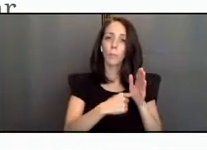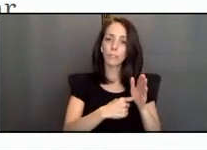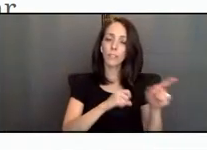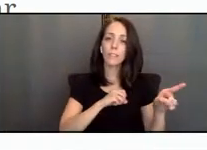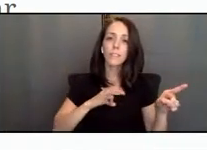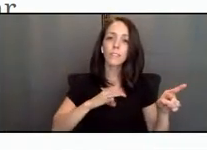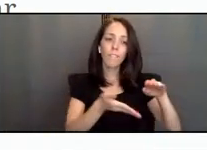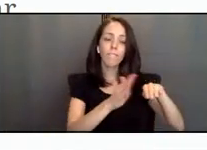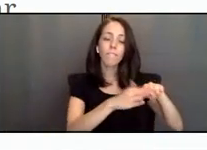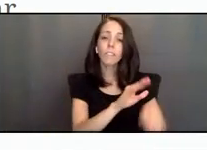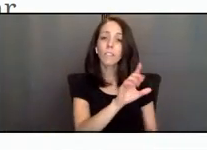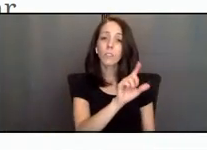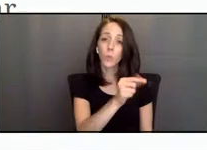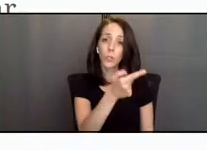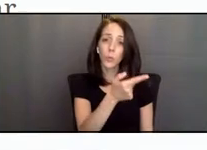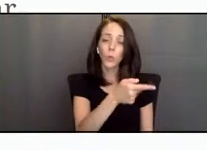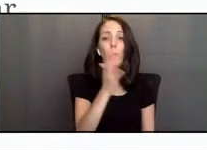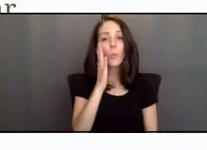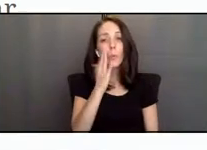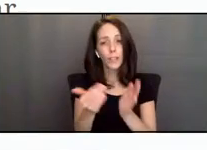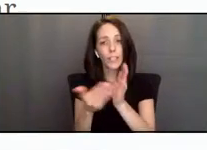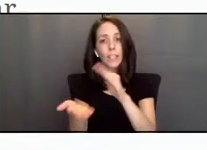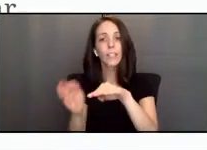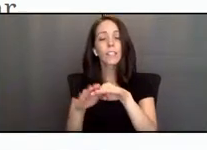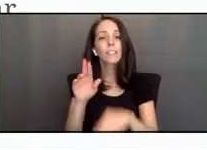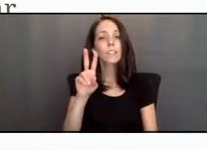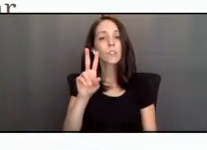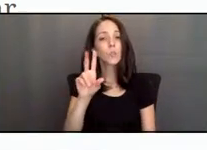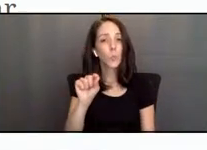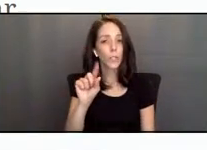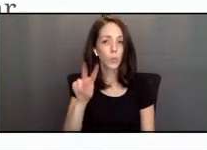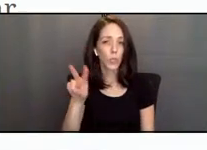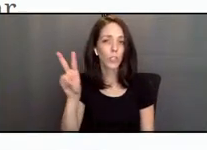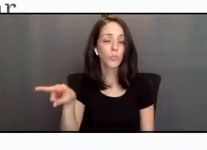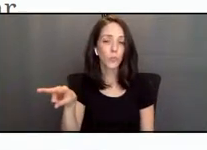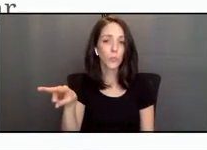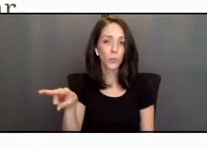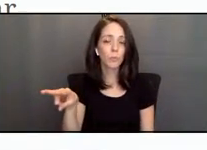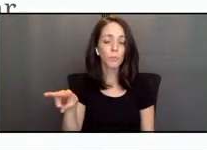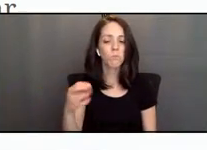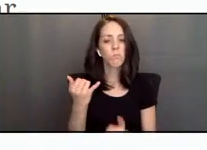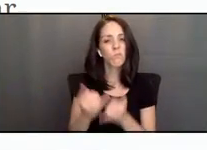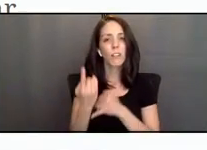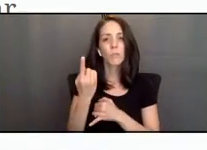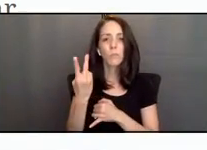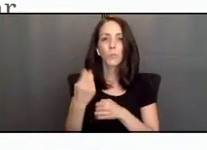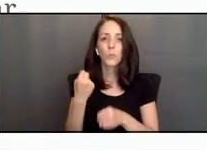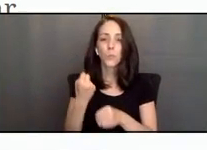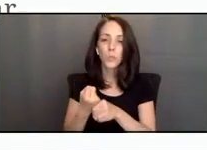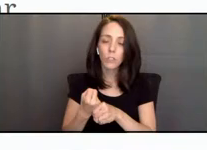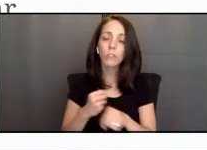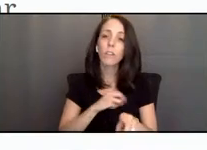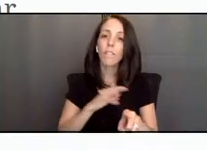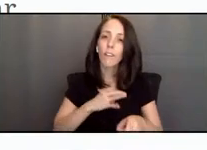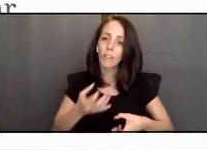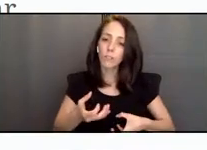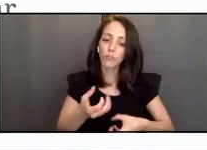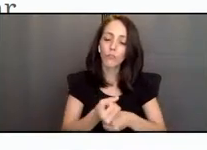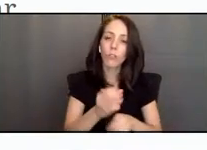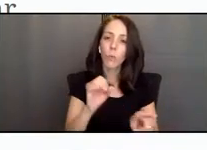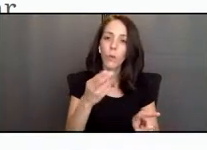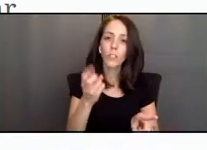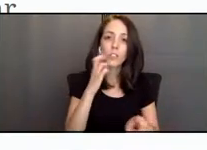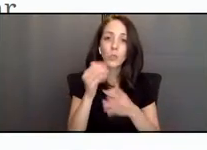and will again in fiscal year 22. Over the past few years, faculty trust in OHSU leadership